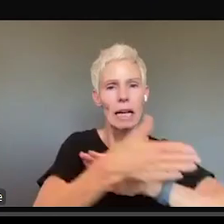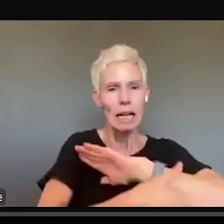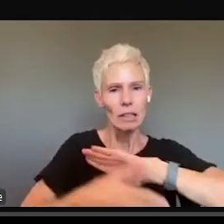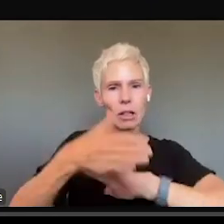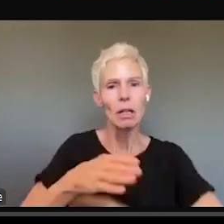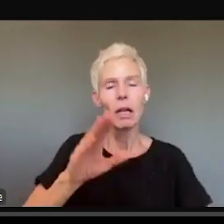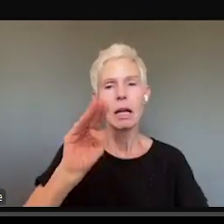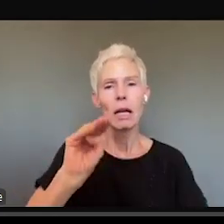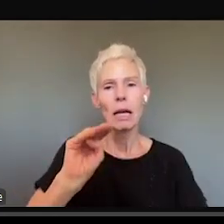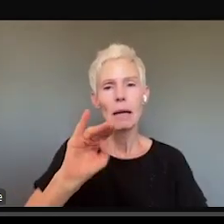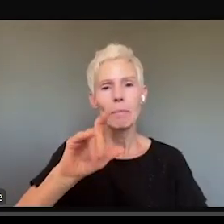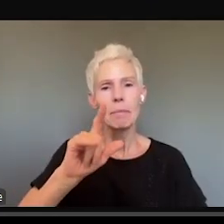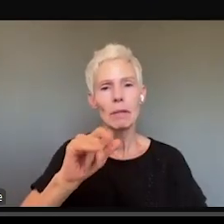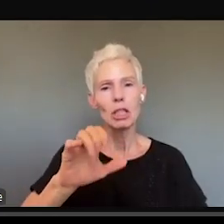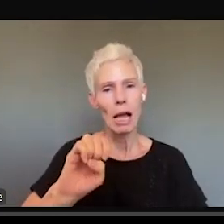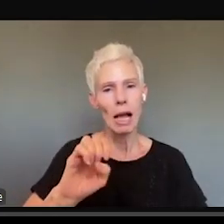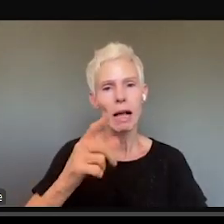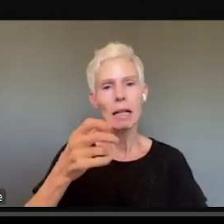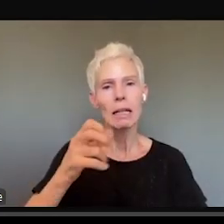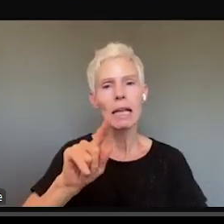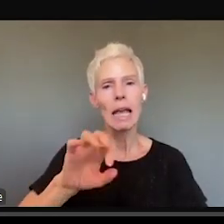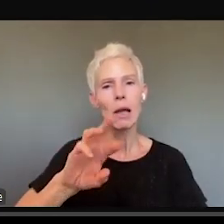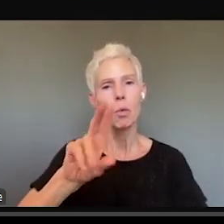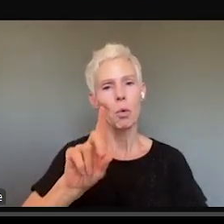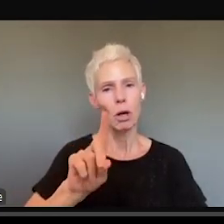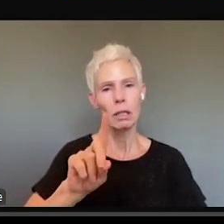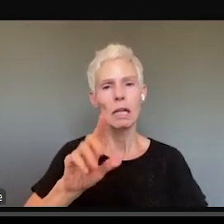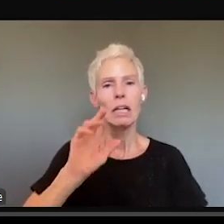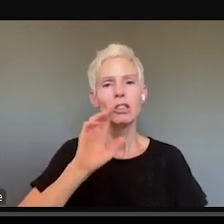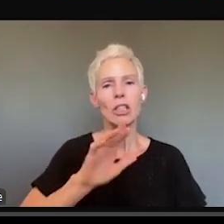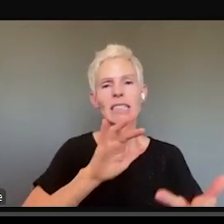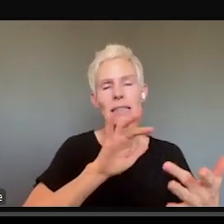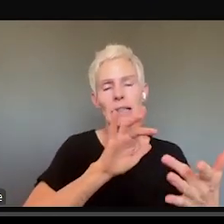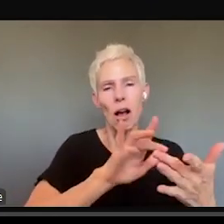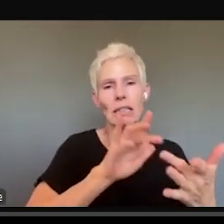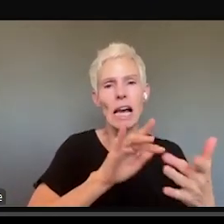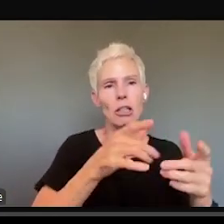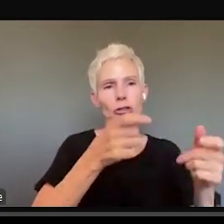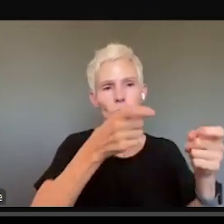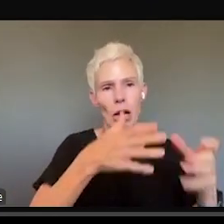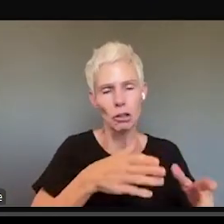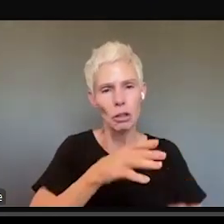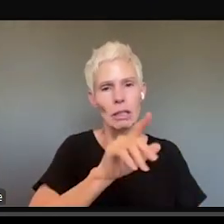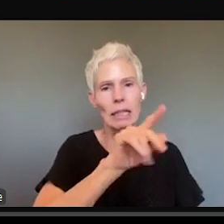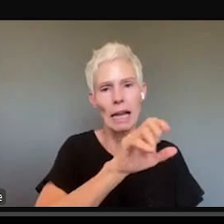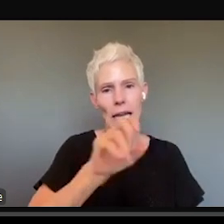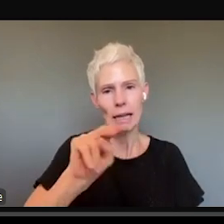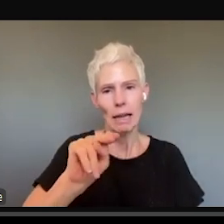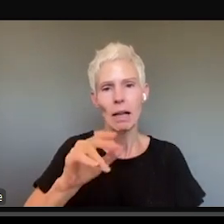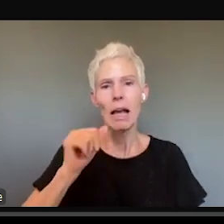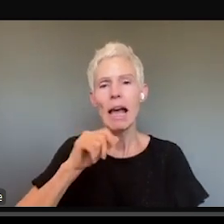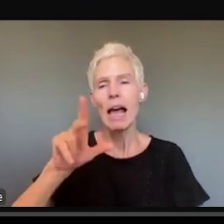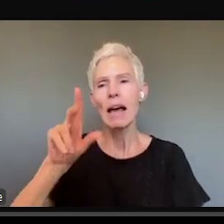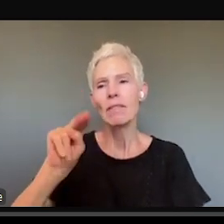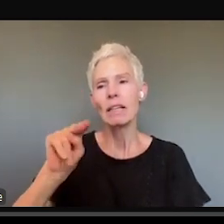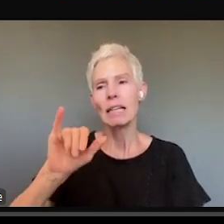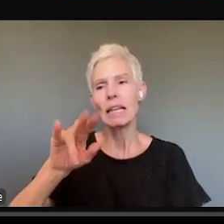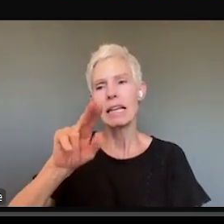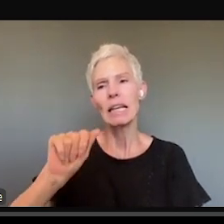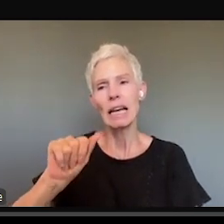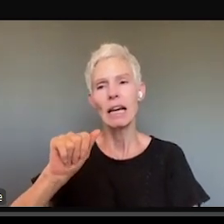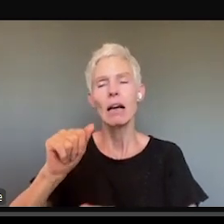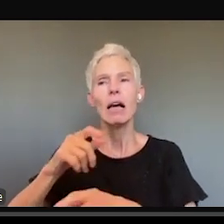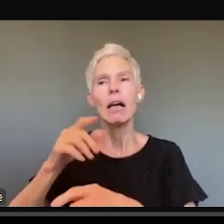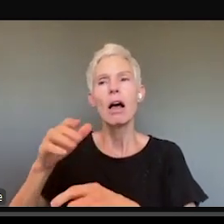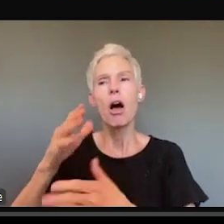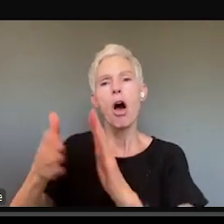Gatewood, who's the Deputy Executive Director from Contact Careline in Tennessee. And then we have Dr. Nina Brathwaite, who is the Project and Operations